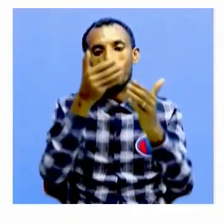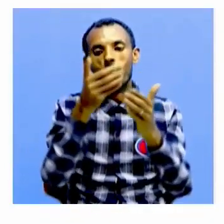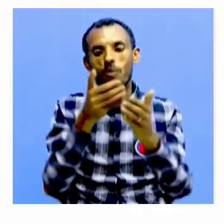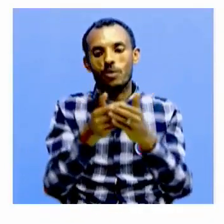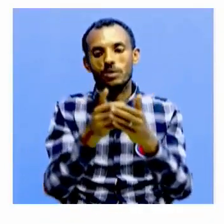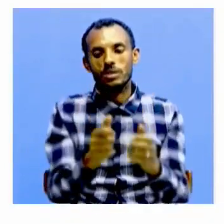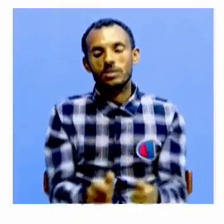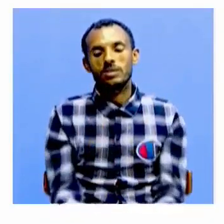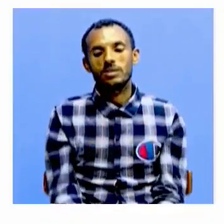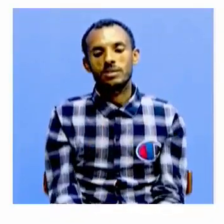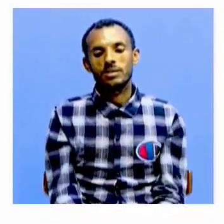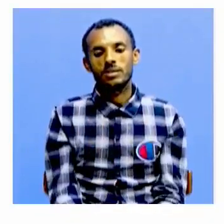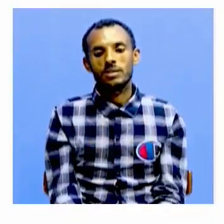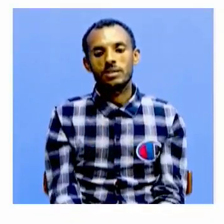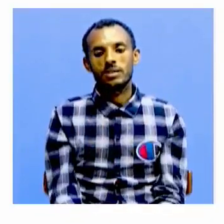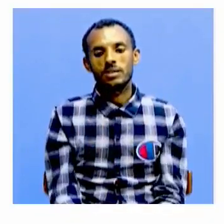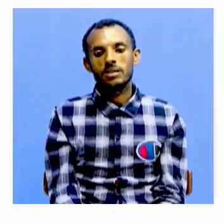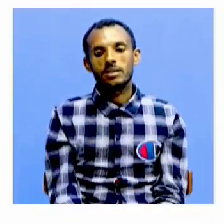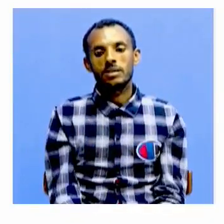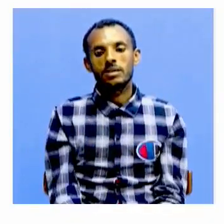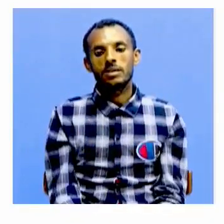conclusion.